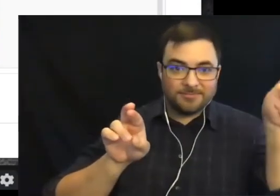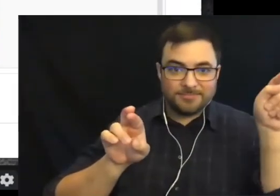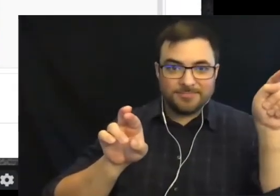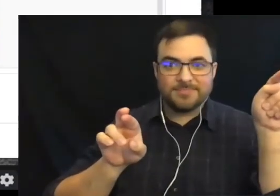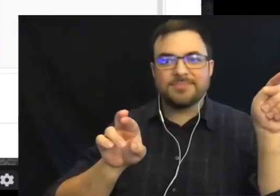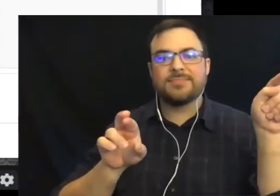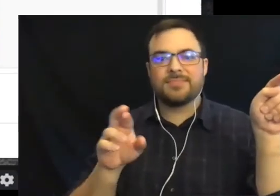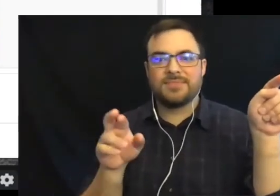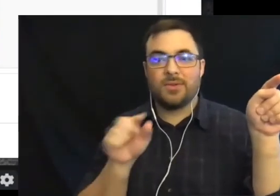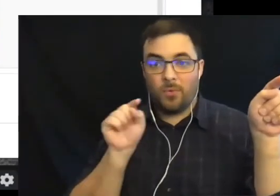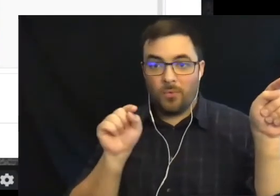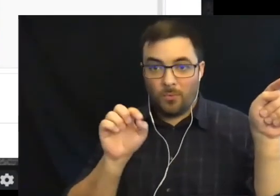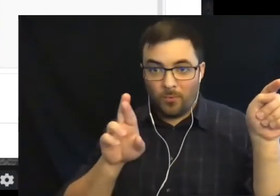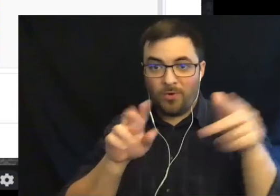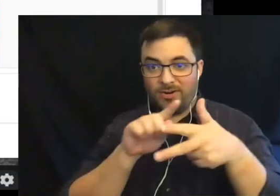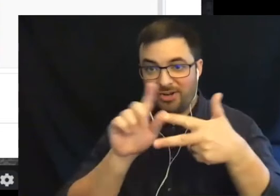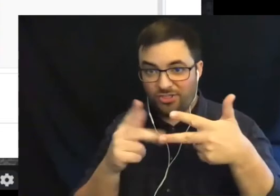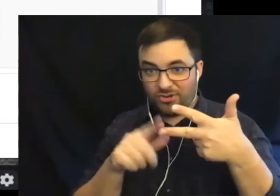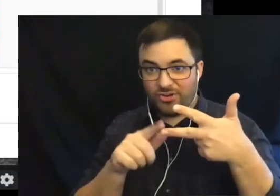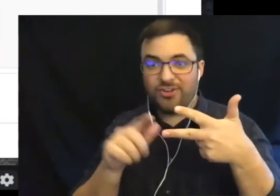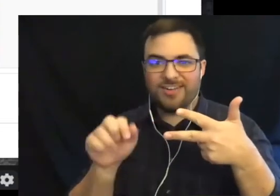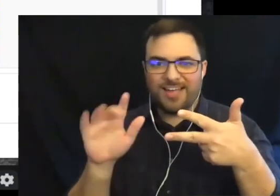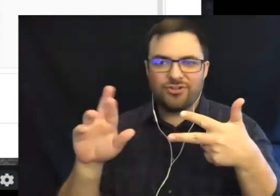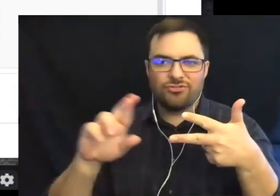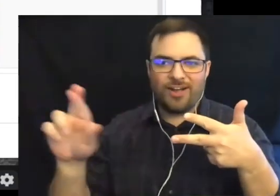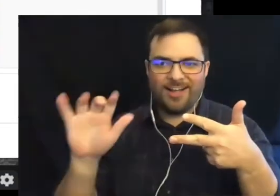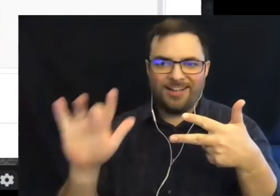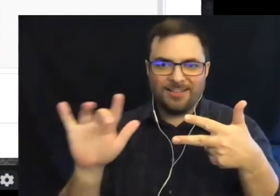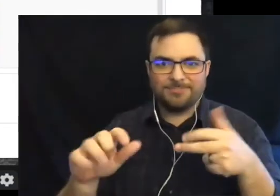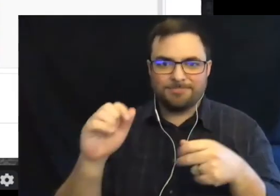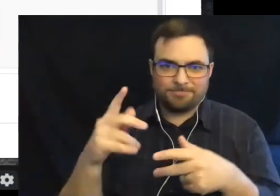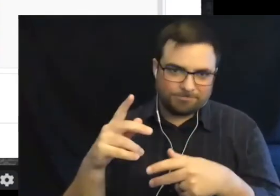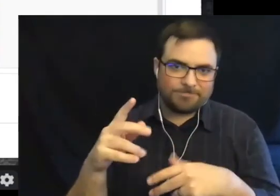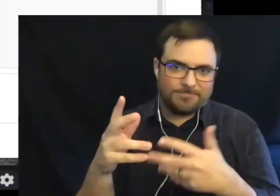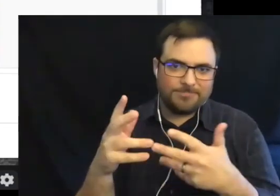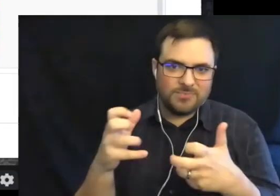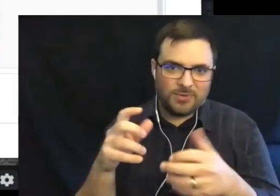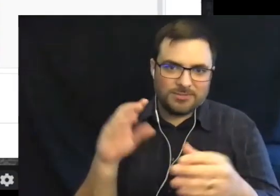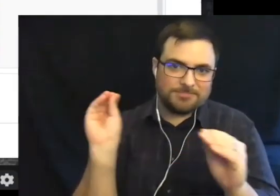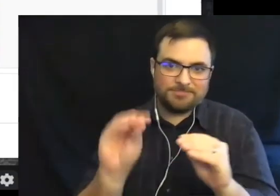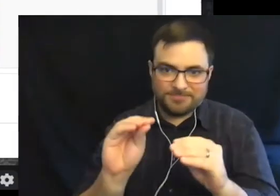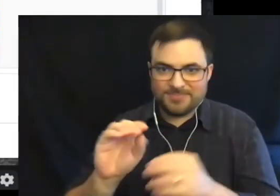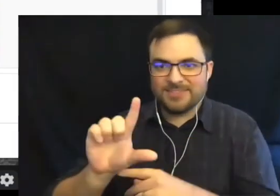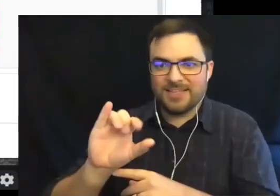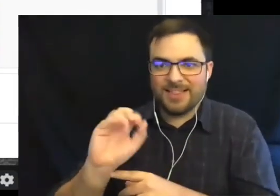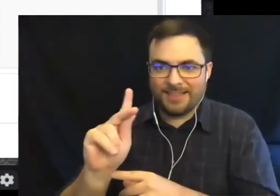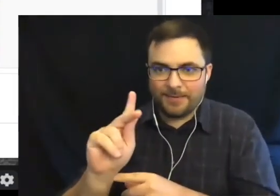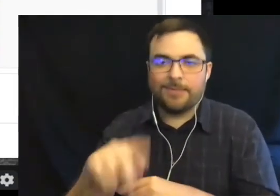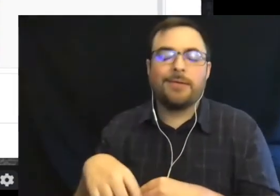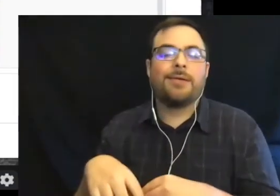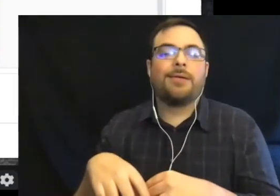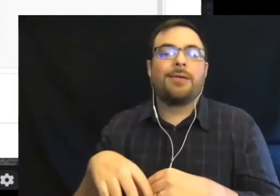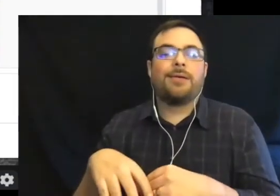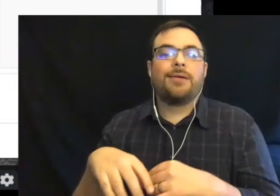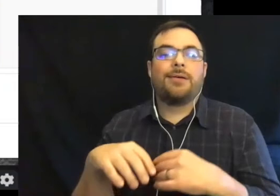click as well. So I'm going to just say I want to insert link. Then what it says is